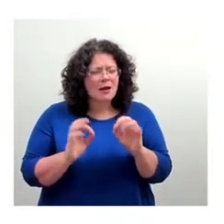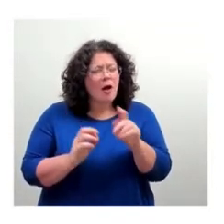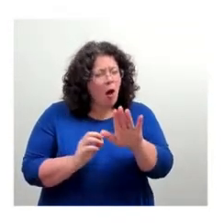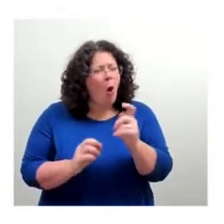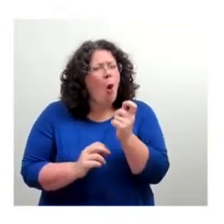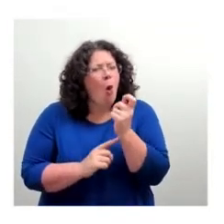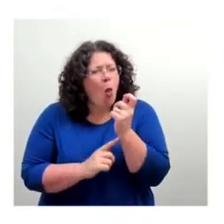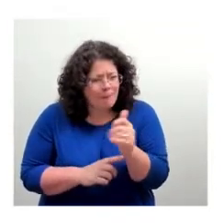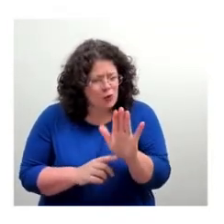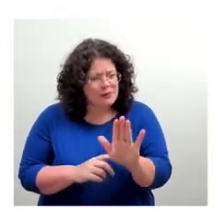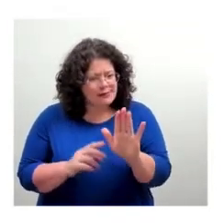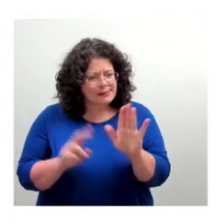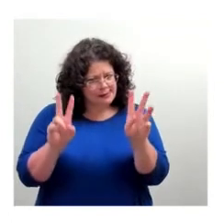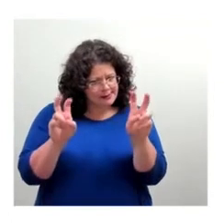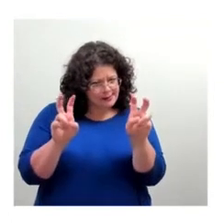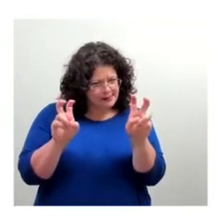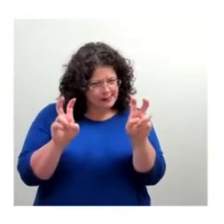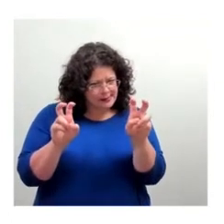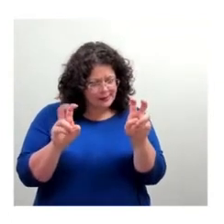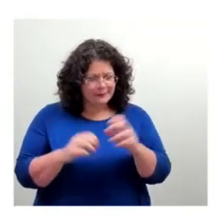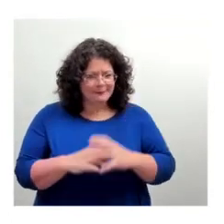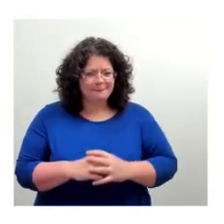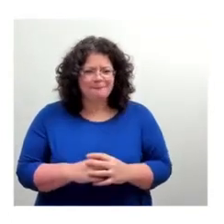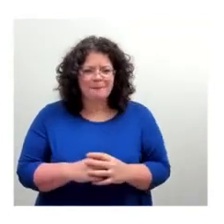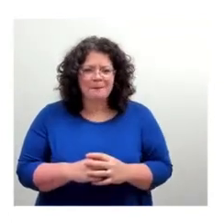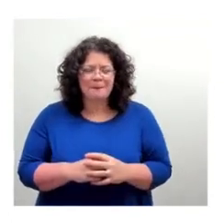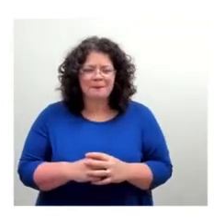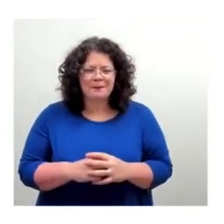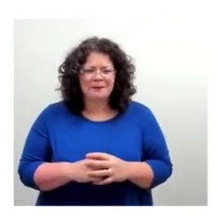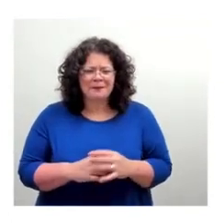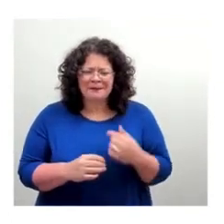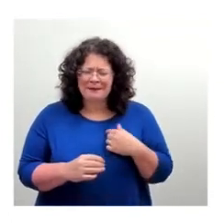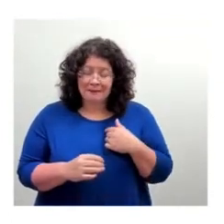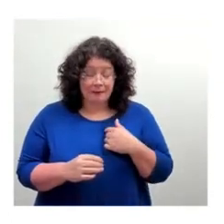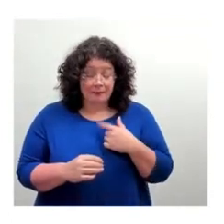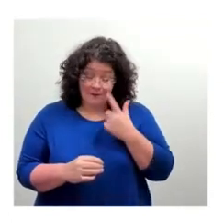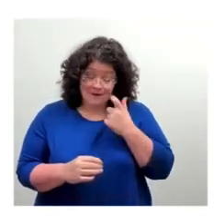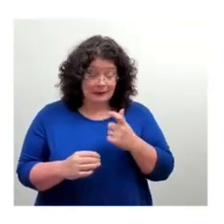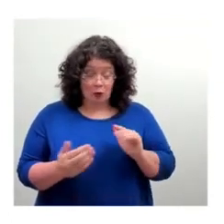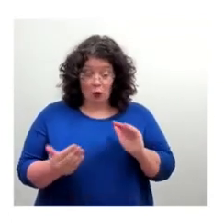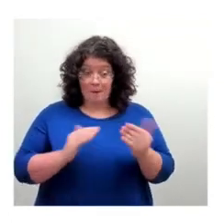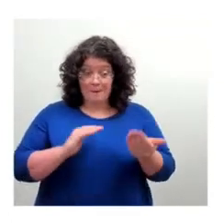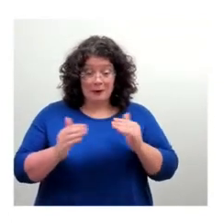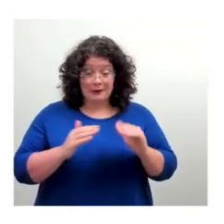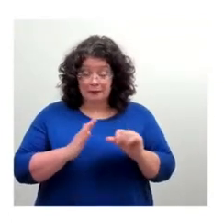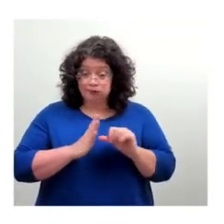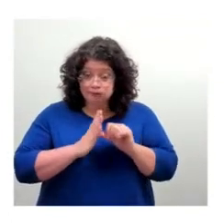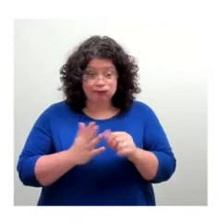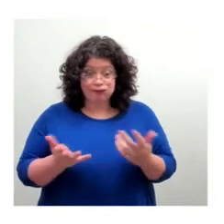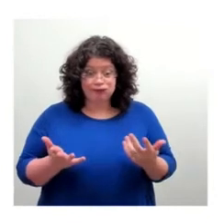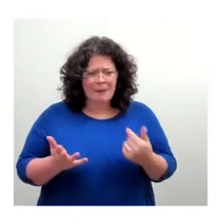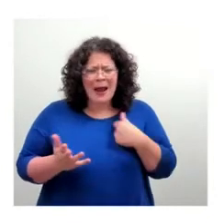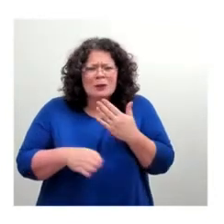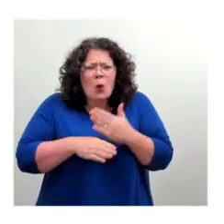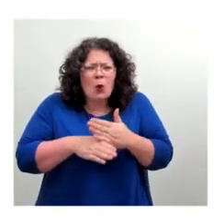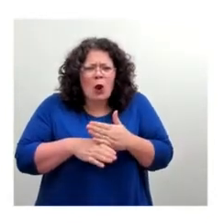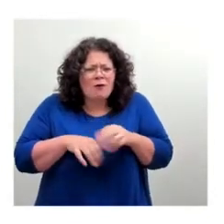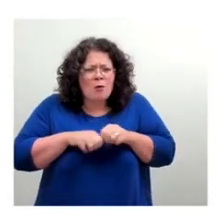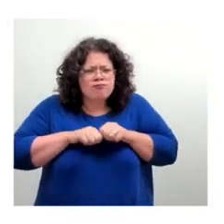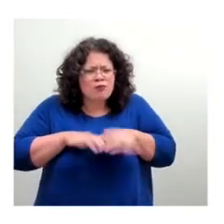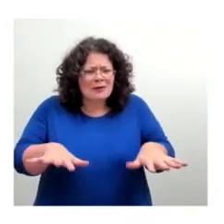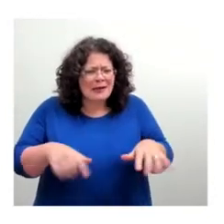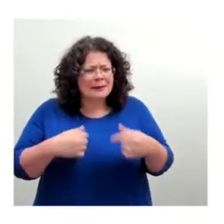user organization, so I can understand that perspective. I wondered if you had any thoughts on this. Yes, so I mean, we always,